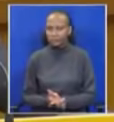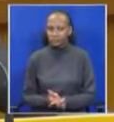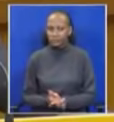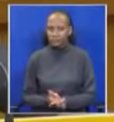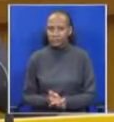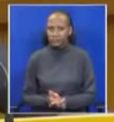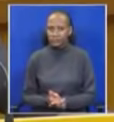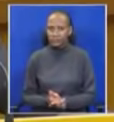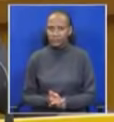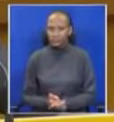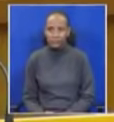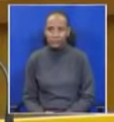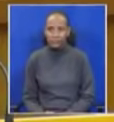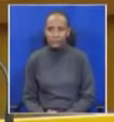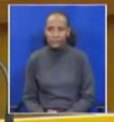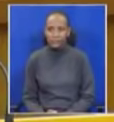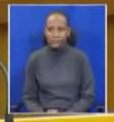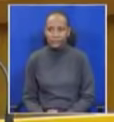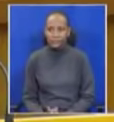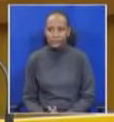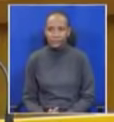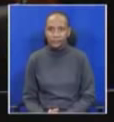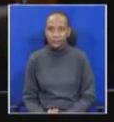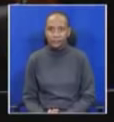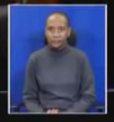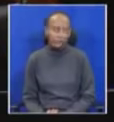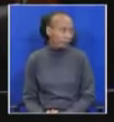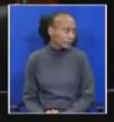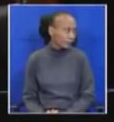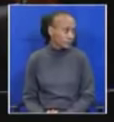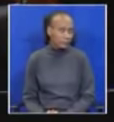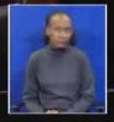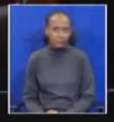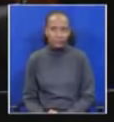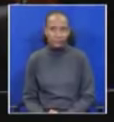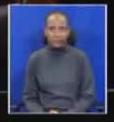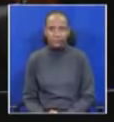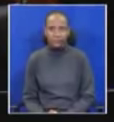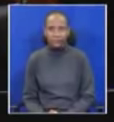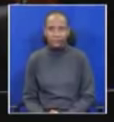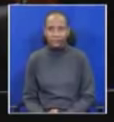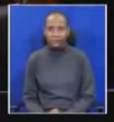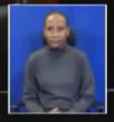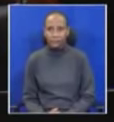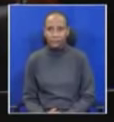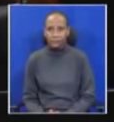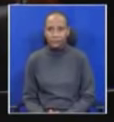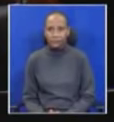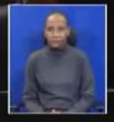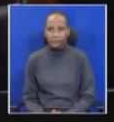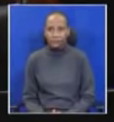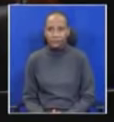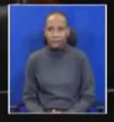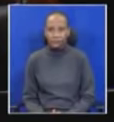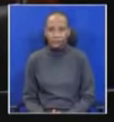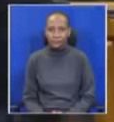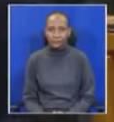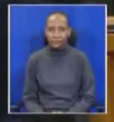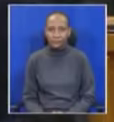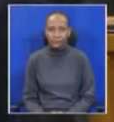What I was elucidating. Honourable Steenhuisen, why are you rising now? Yeah, I'd like to address you in terms of Rule 85, if I may. Yes, Honourable Member.